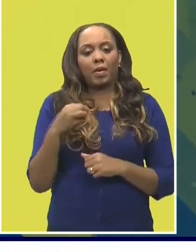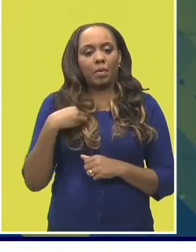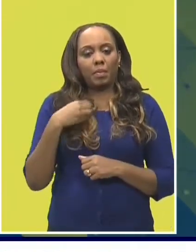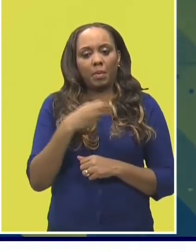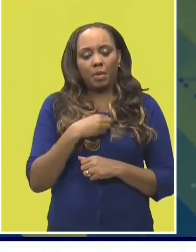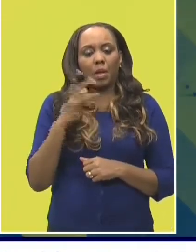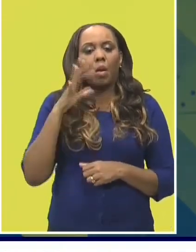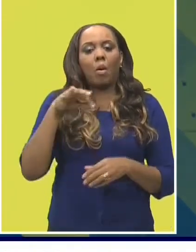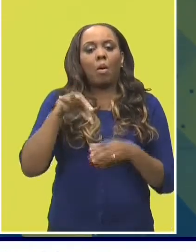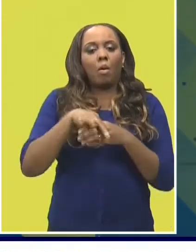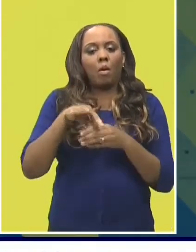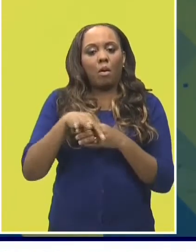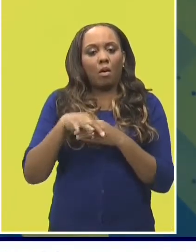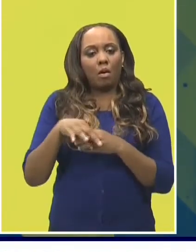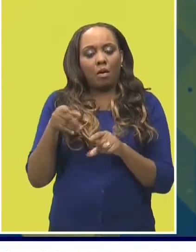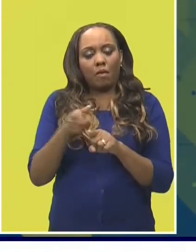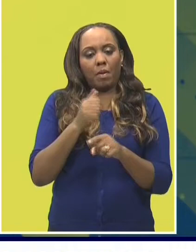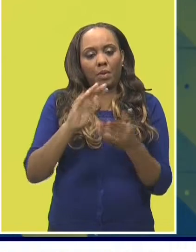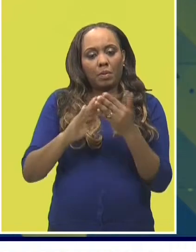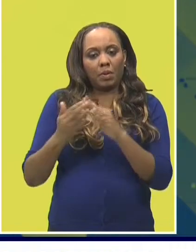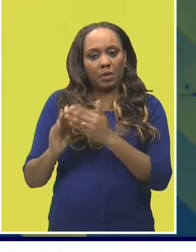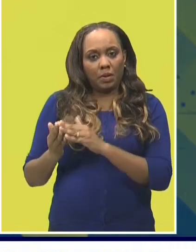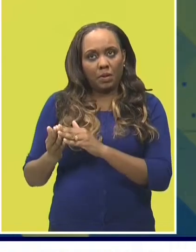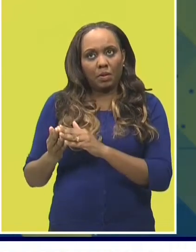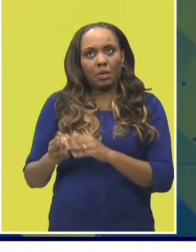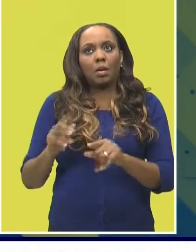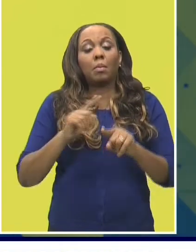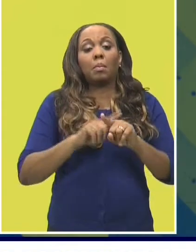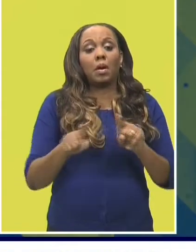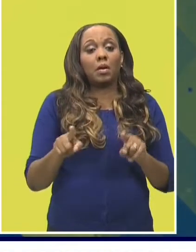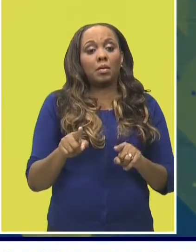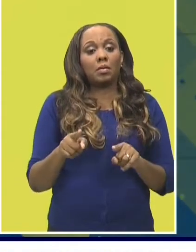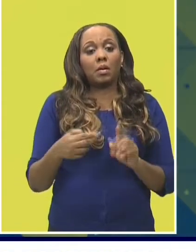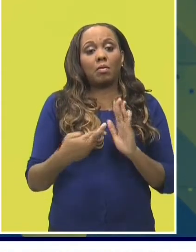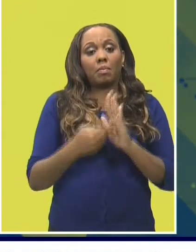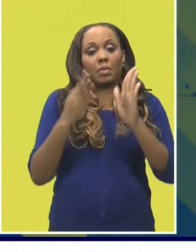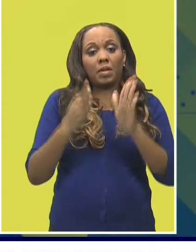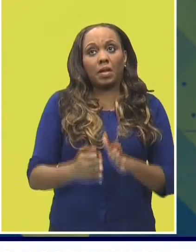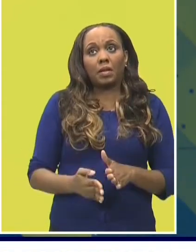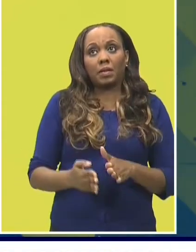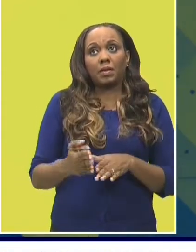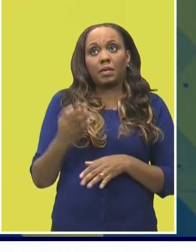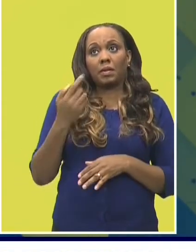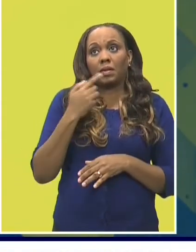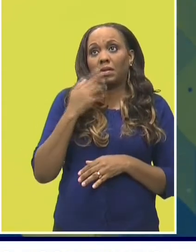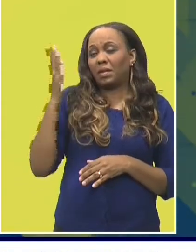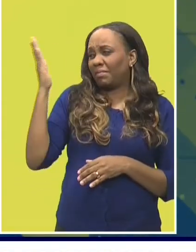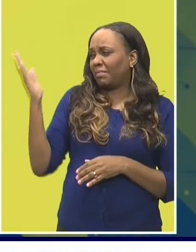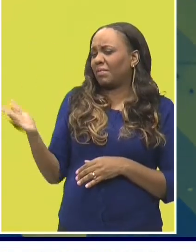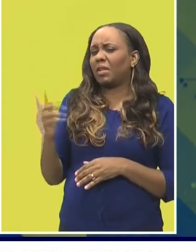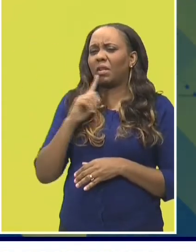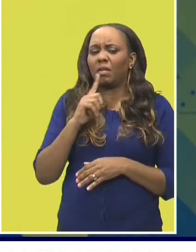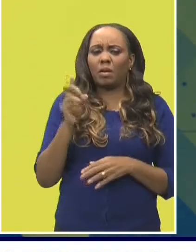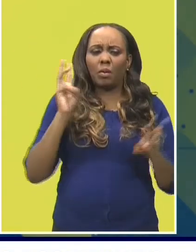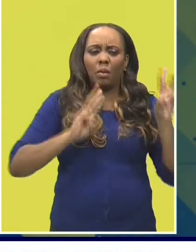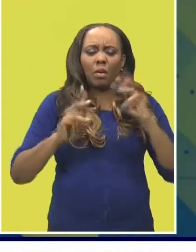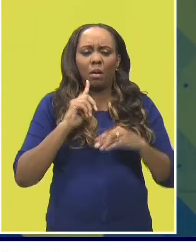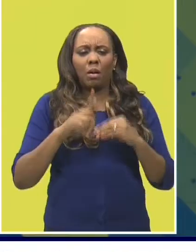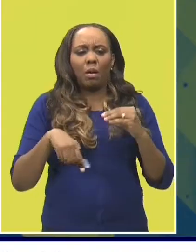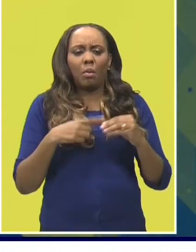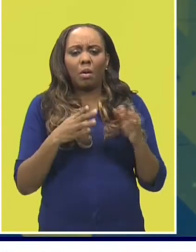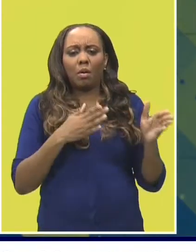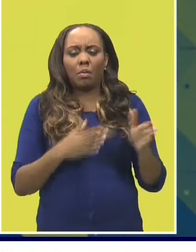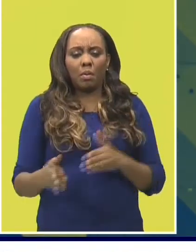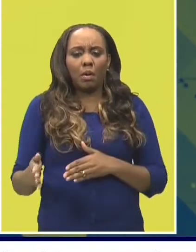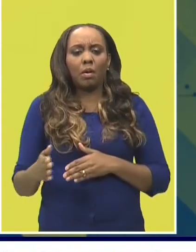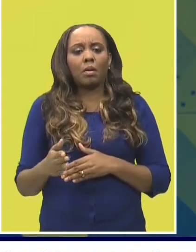within the community. However, Member of Parliament for St. Lucie Peter Phillips expressed concern with the plan for the Electoral and Boundaries